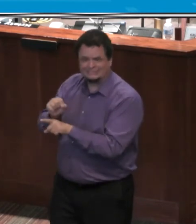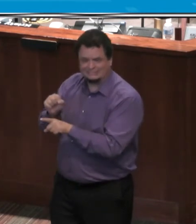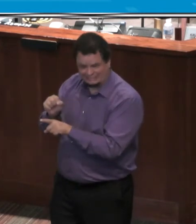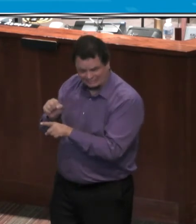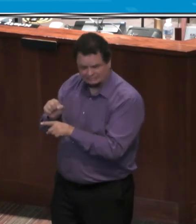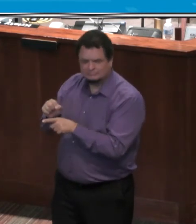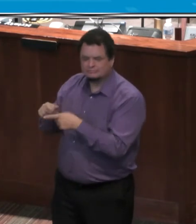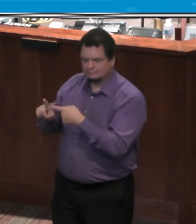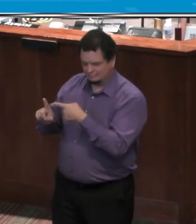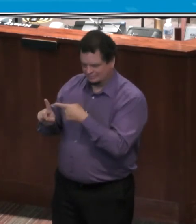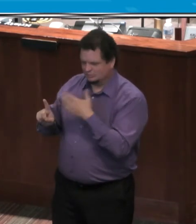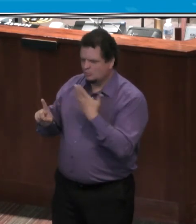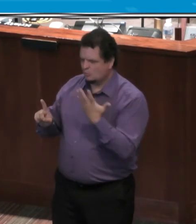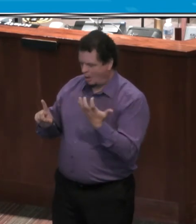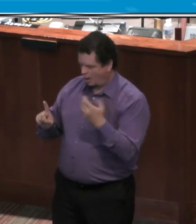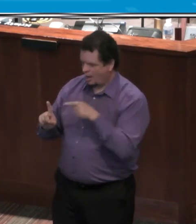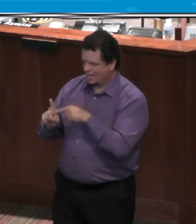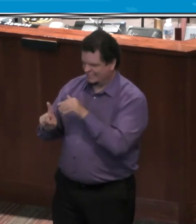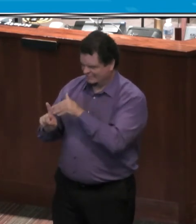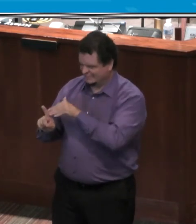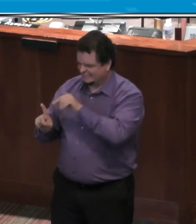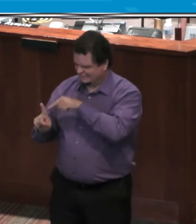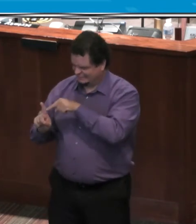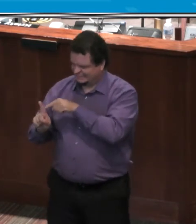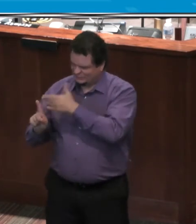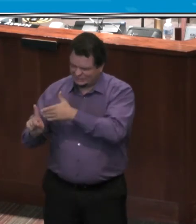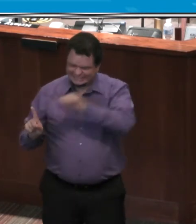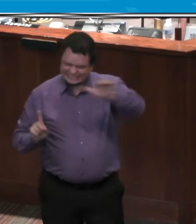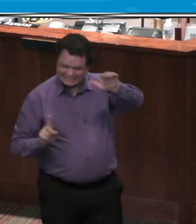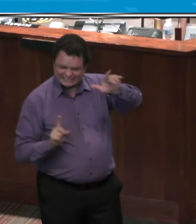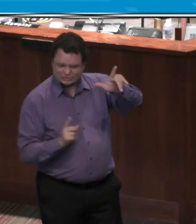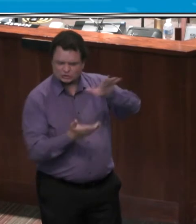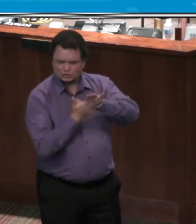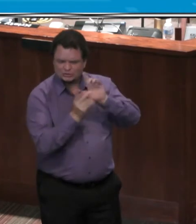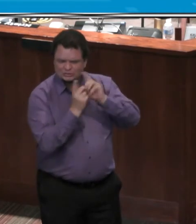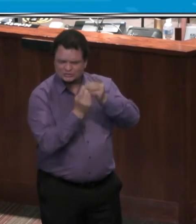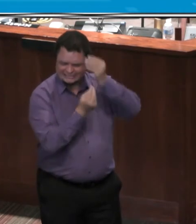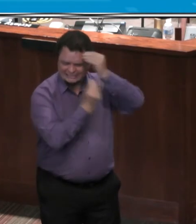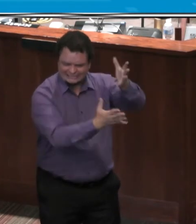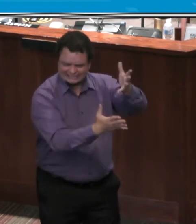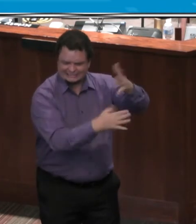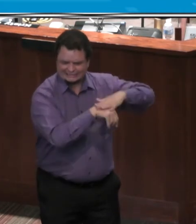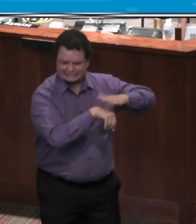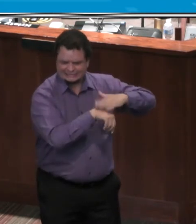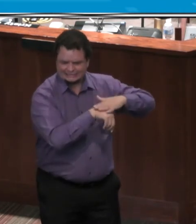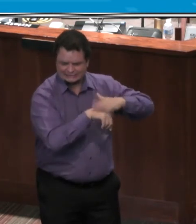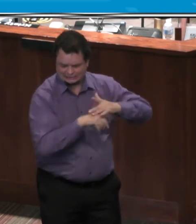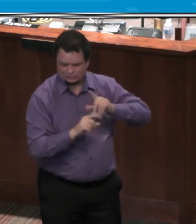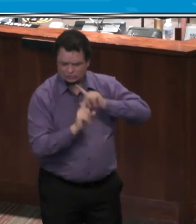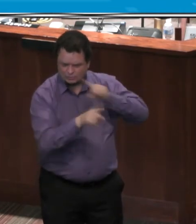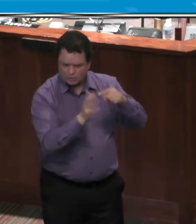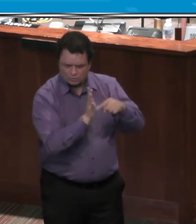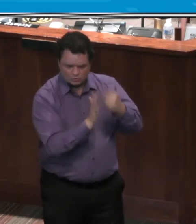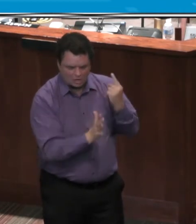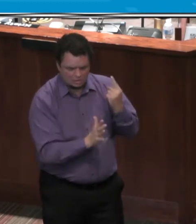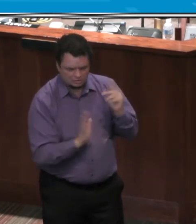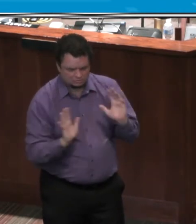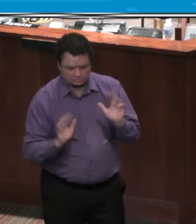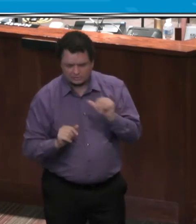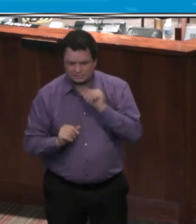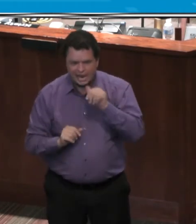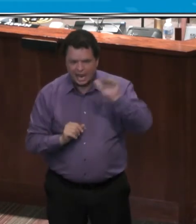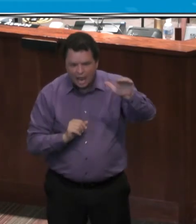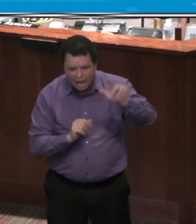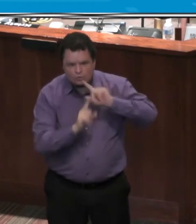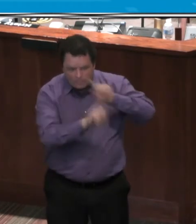measures efficiently. They will only be counted once, so they don't get recounted in the system if they get re-reported.